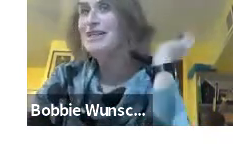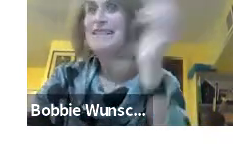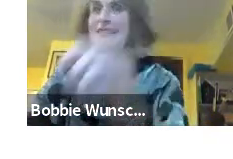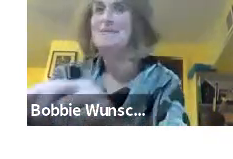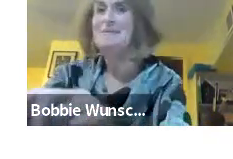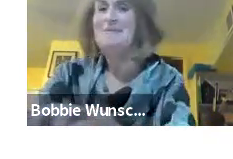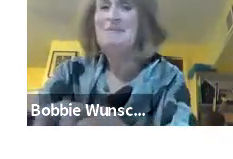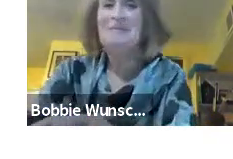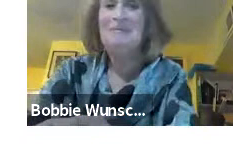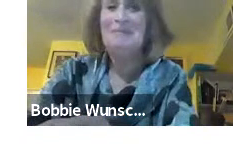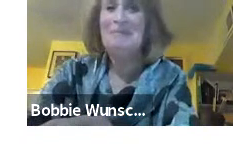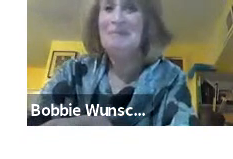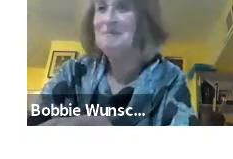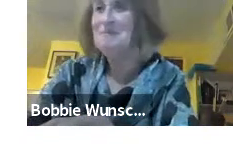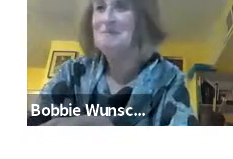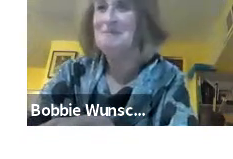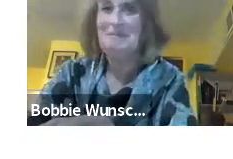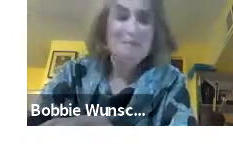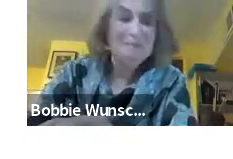Shall we start, Nadine?